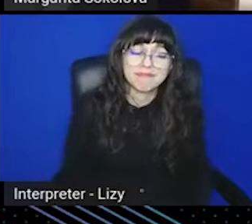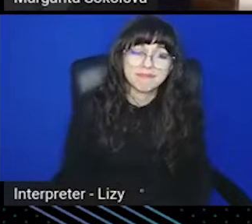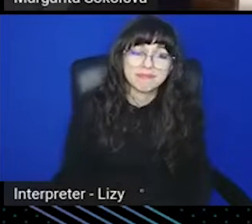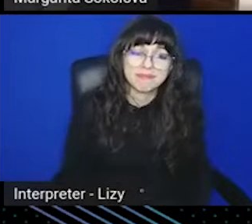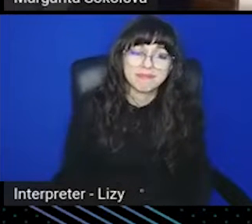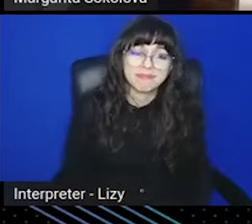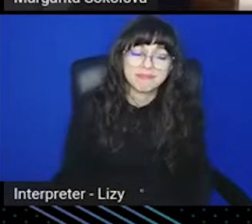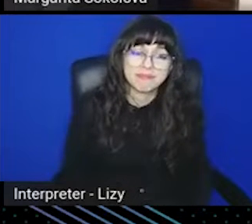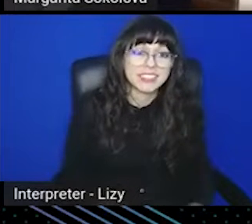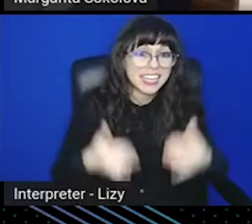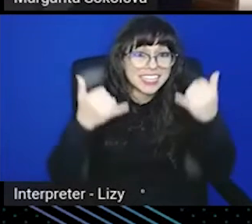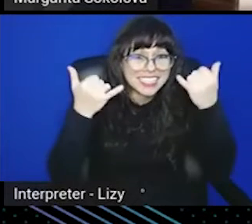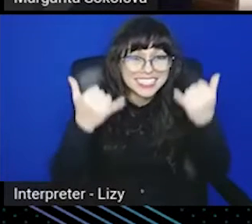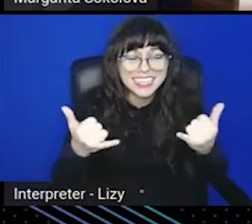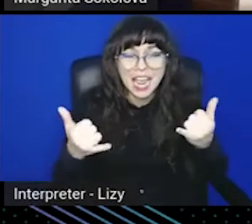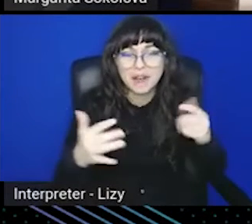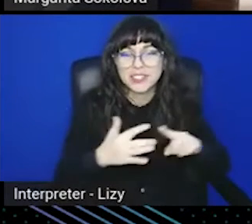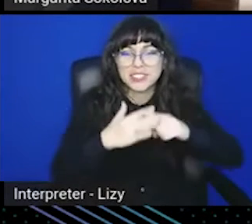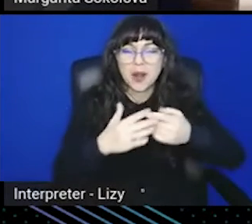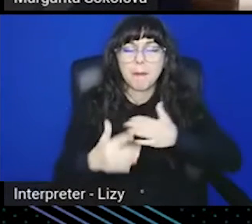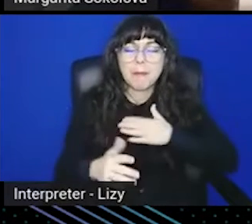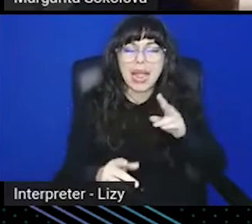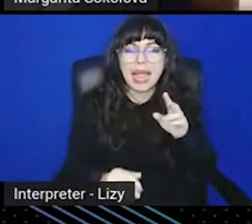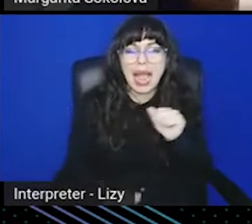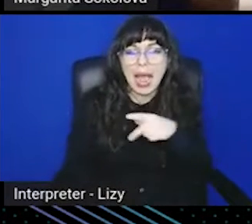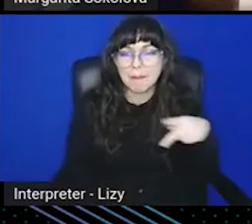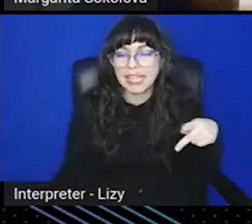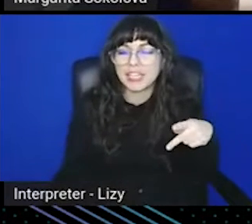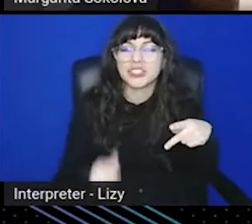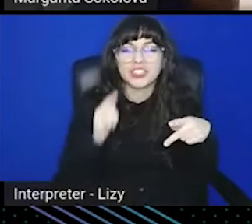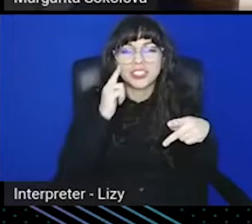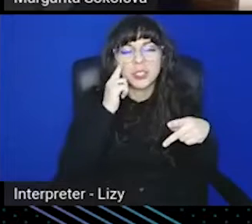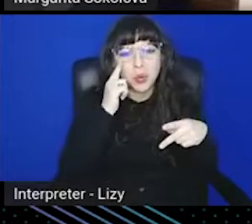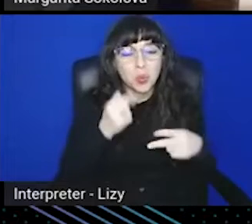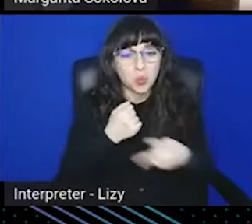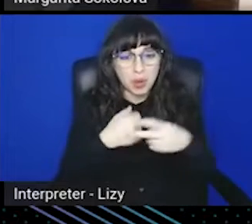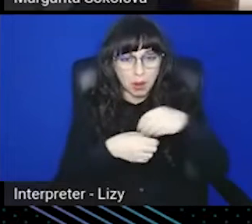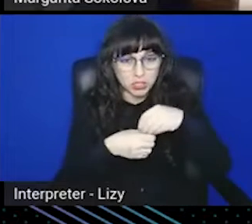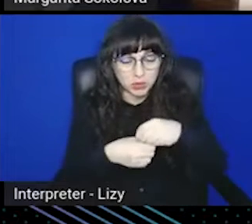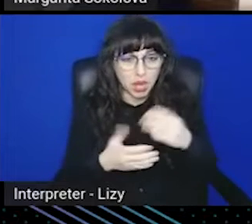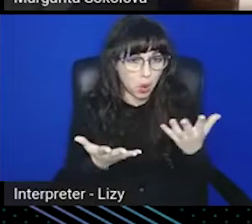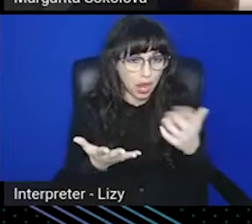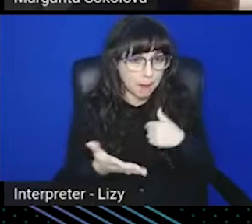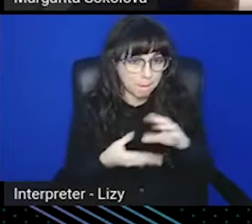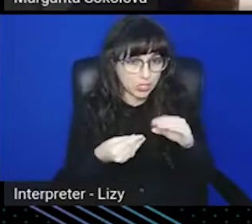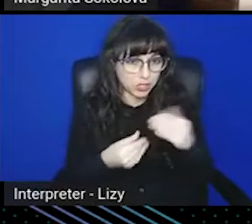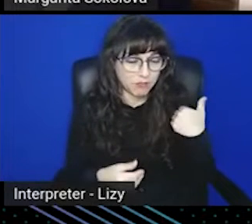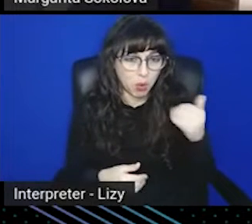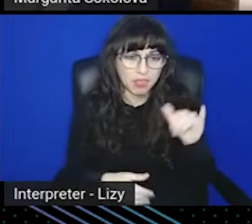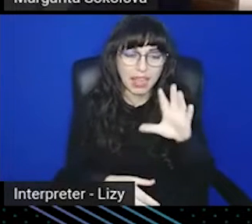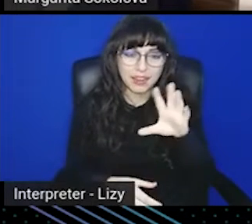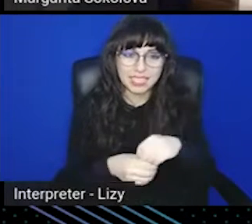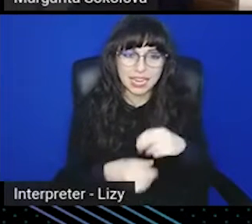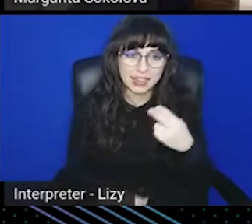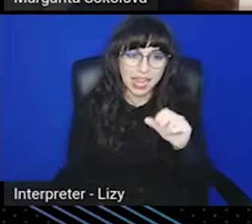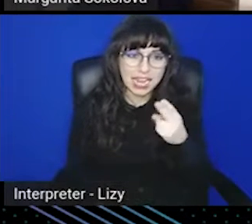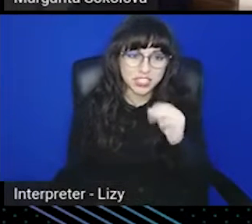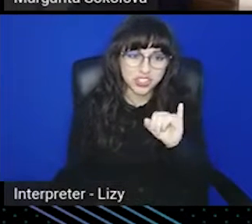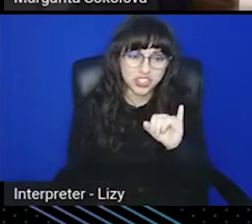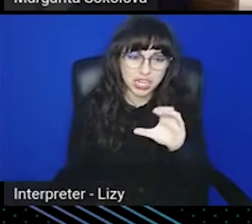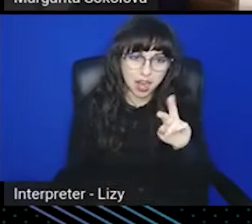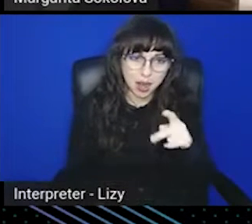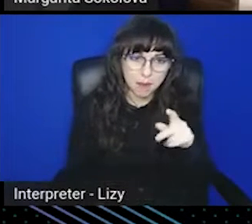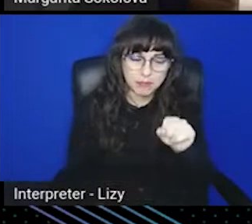And now to jump into my application repository. So as mentioned before, this contains my HashiCorp's application